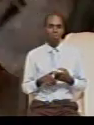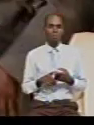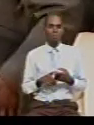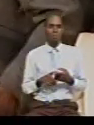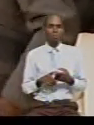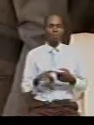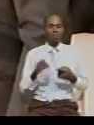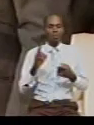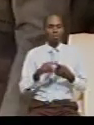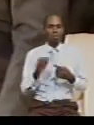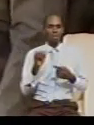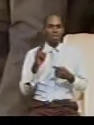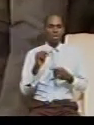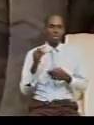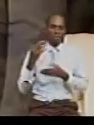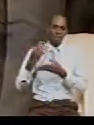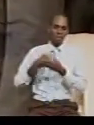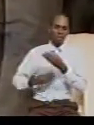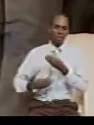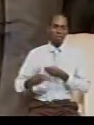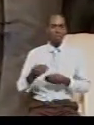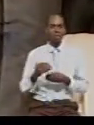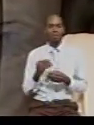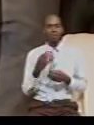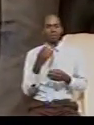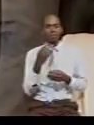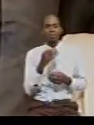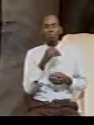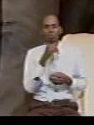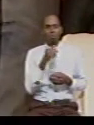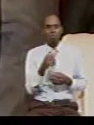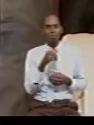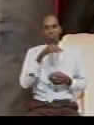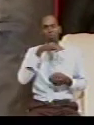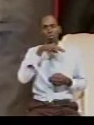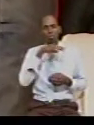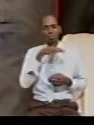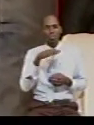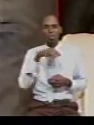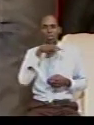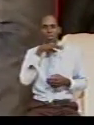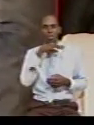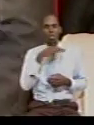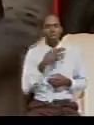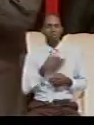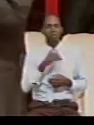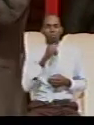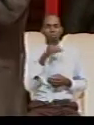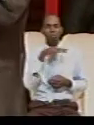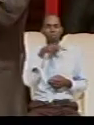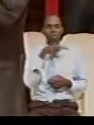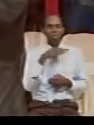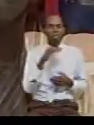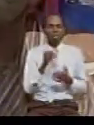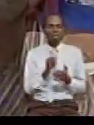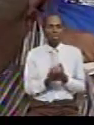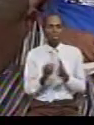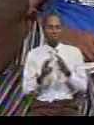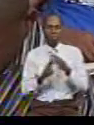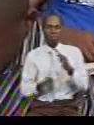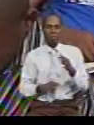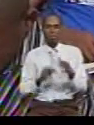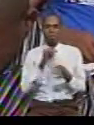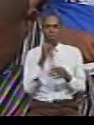an inheritance in verse 4, incorruptible and undefiled, and that fadeth not